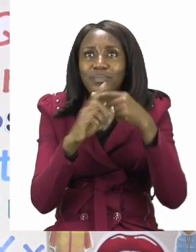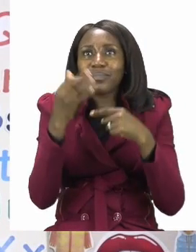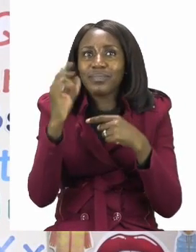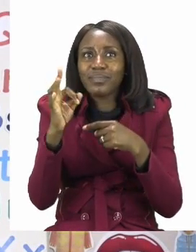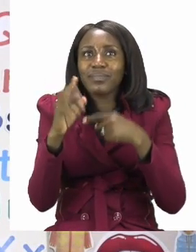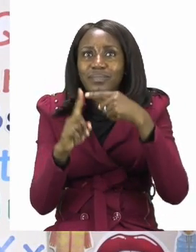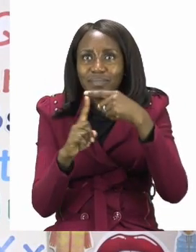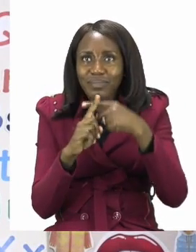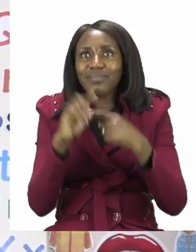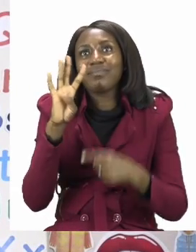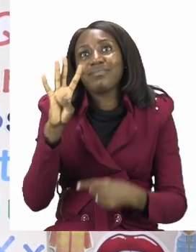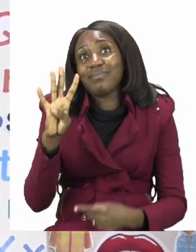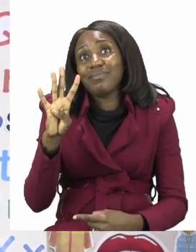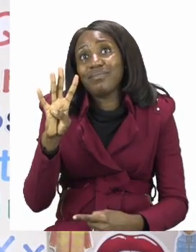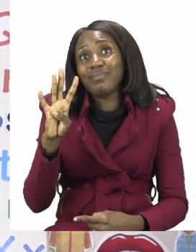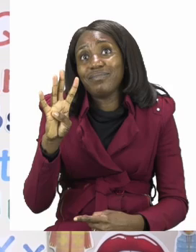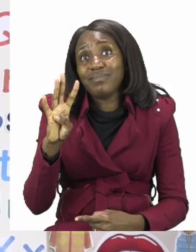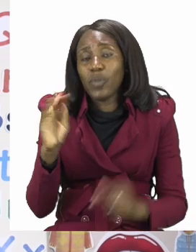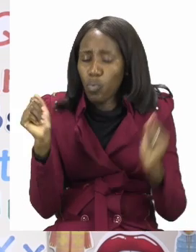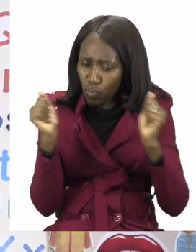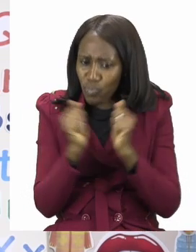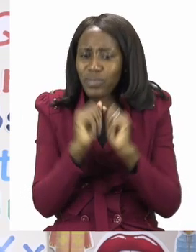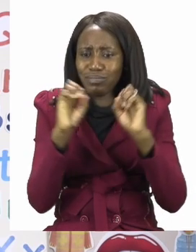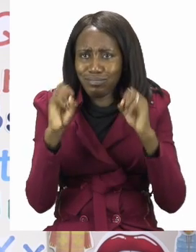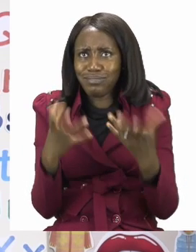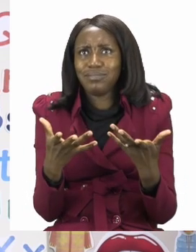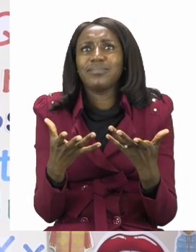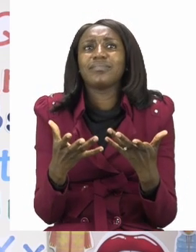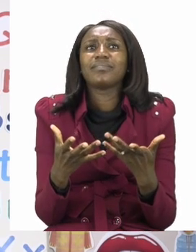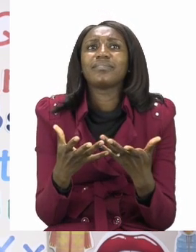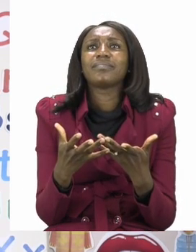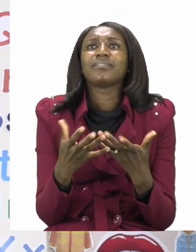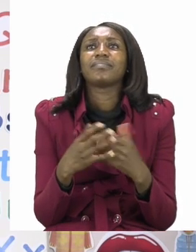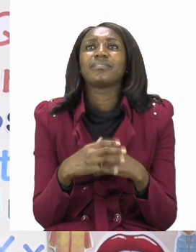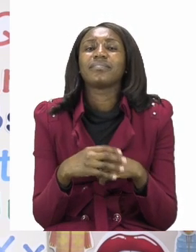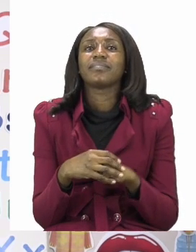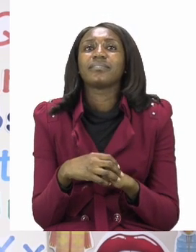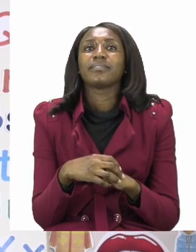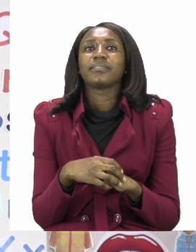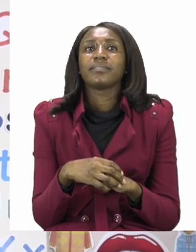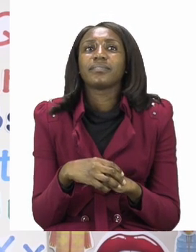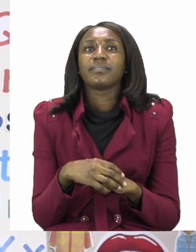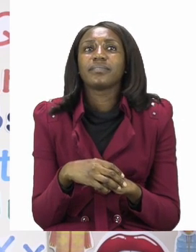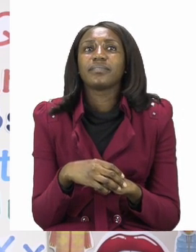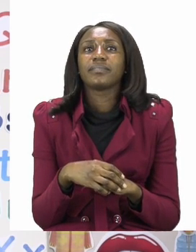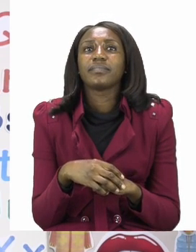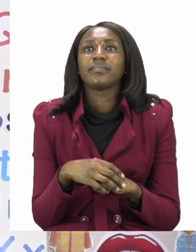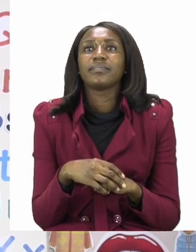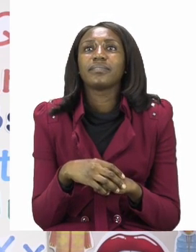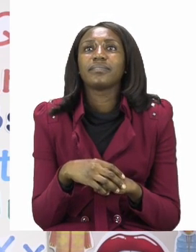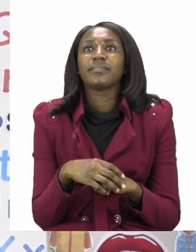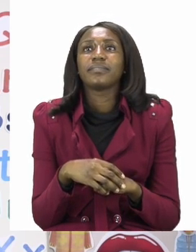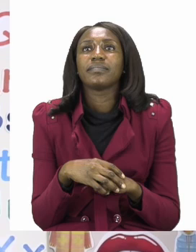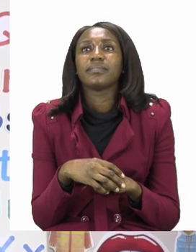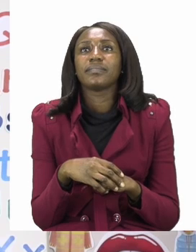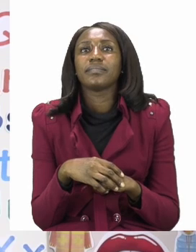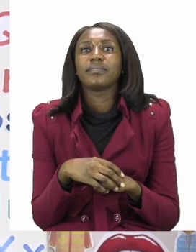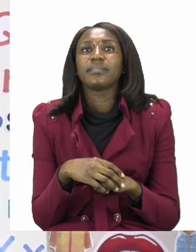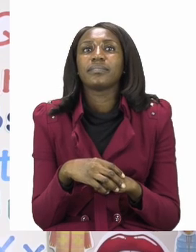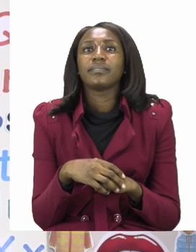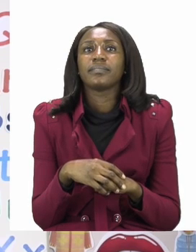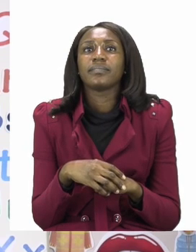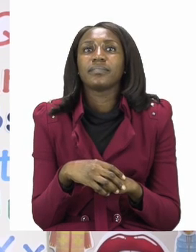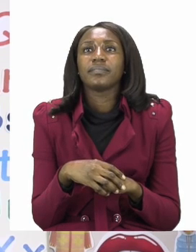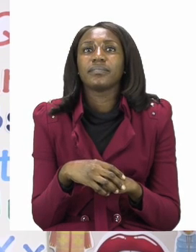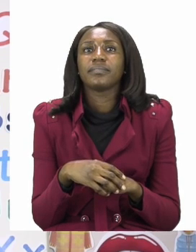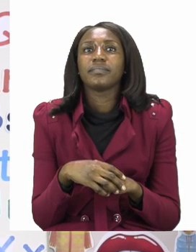are going to say 5 plus 3 plus 9